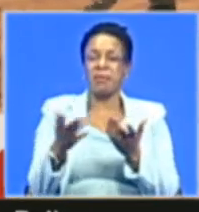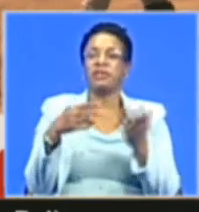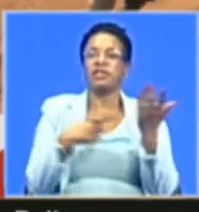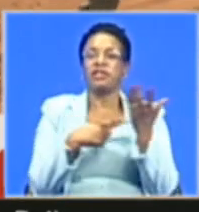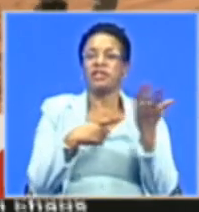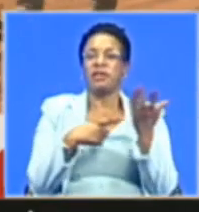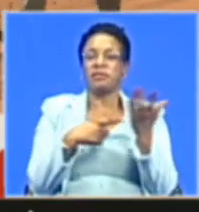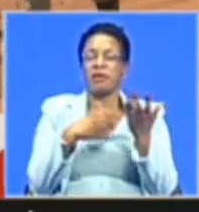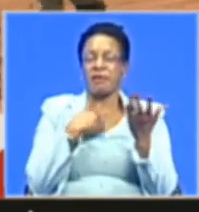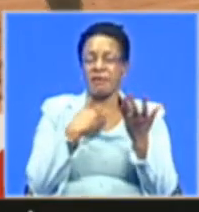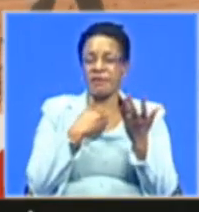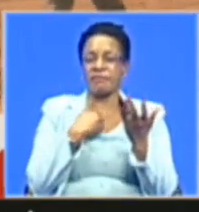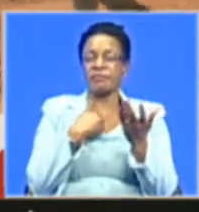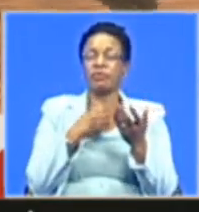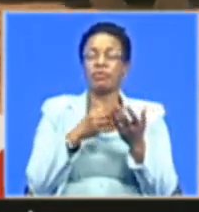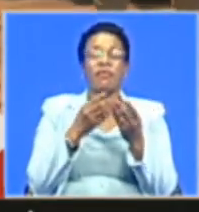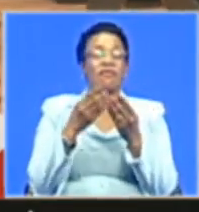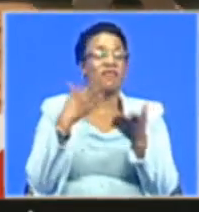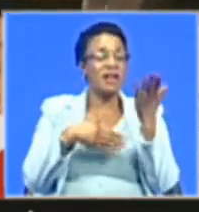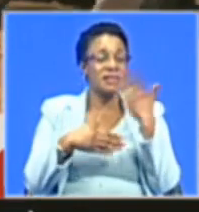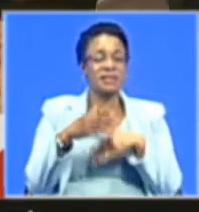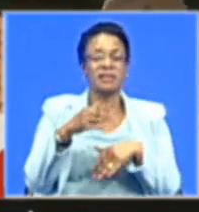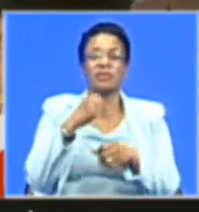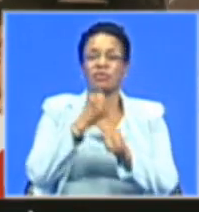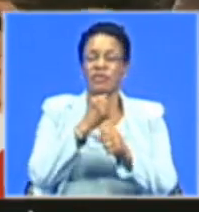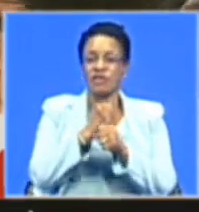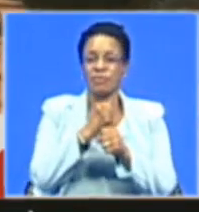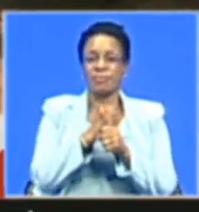far-off sites have to endure to get the job done.